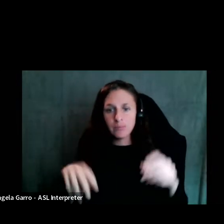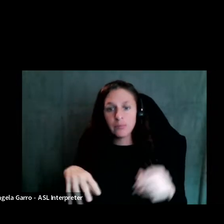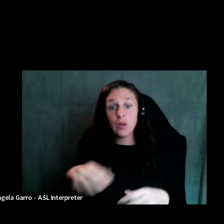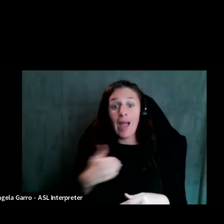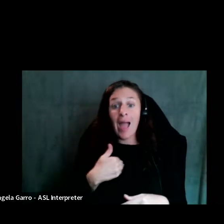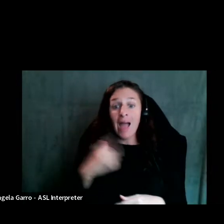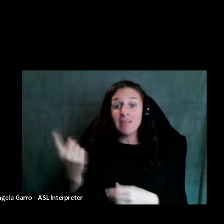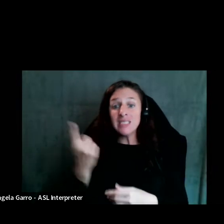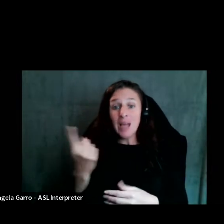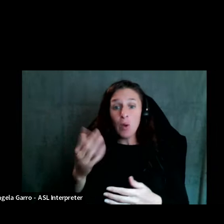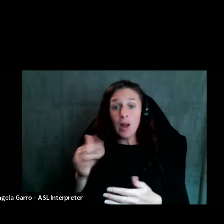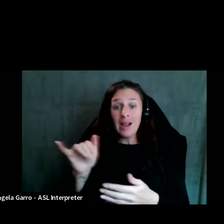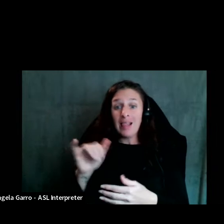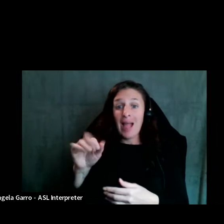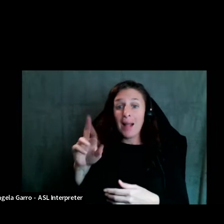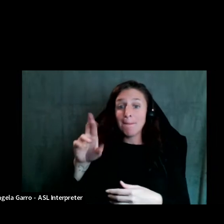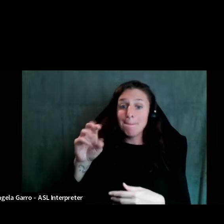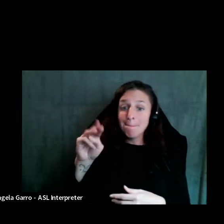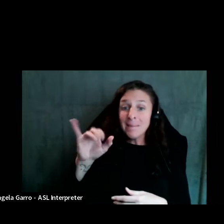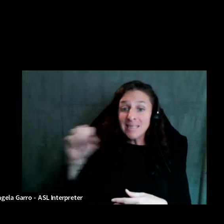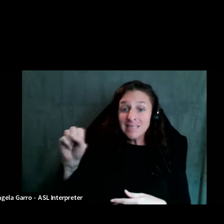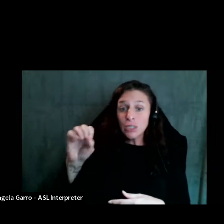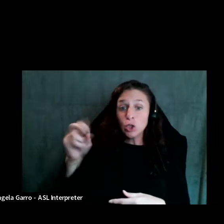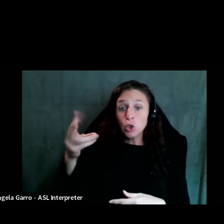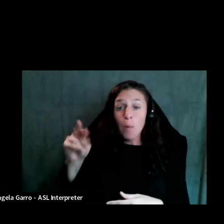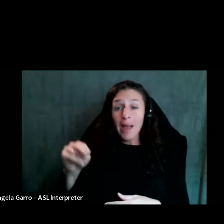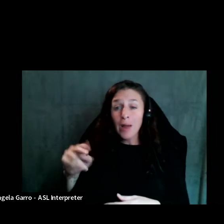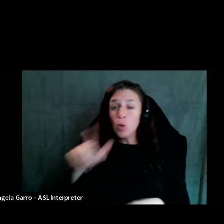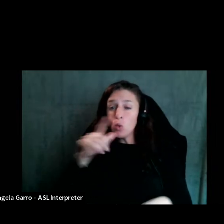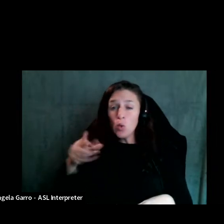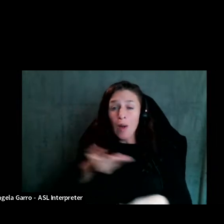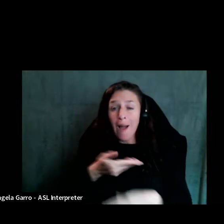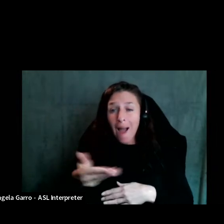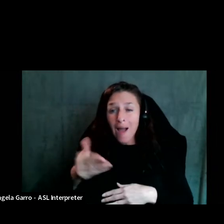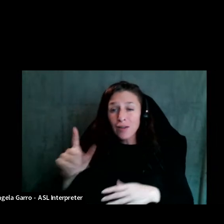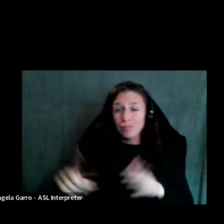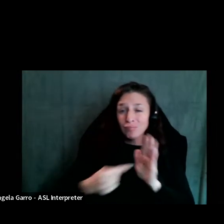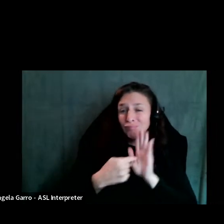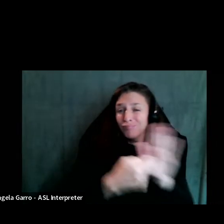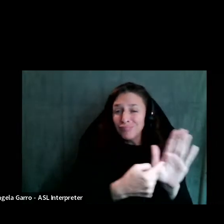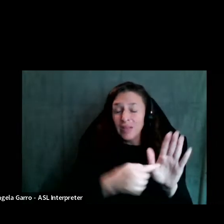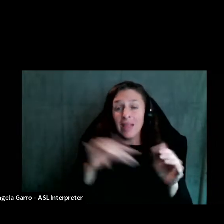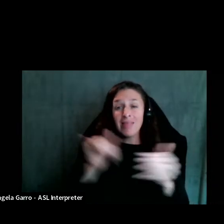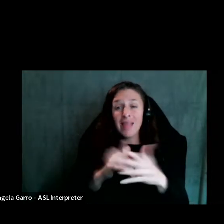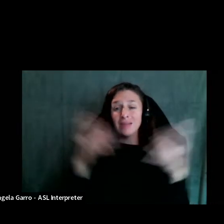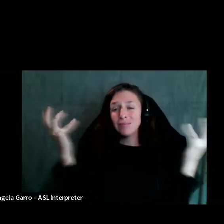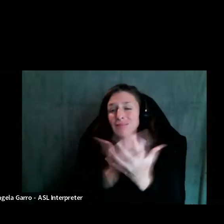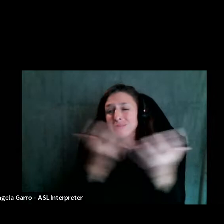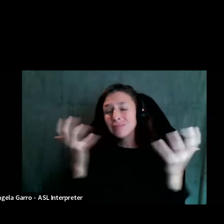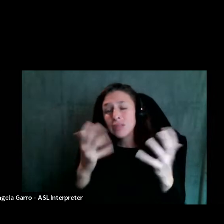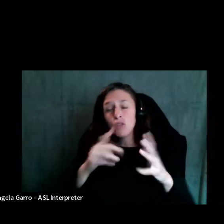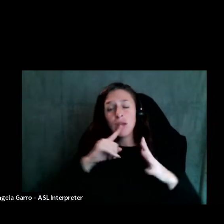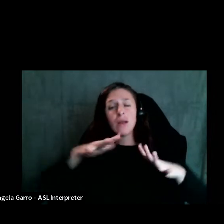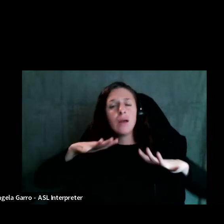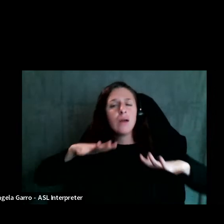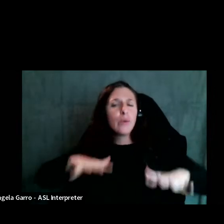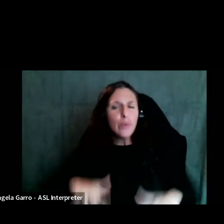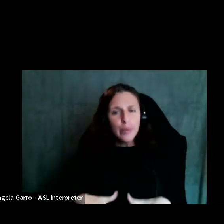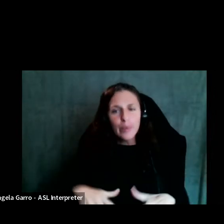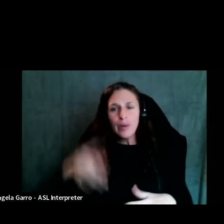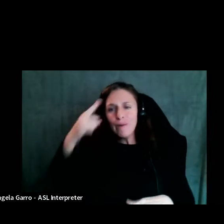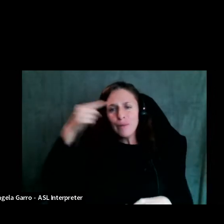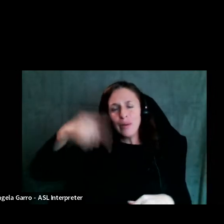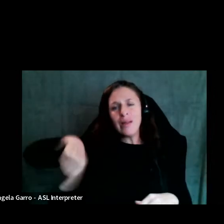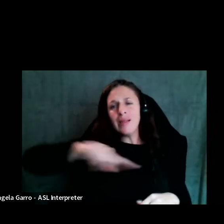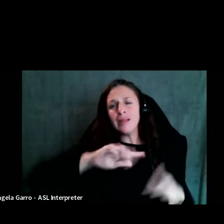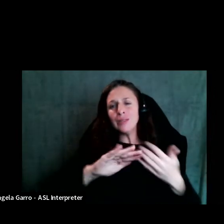present and hired by this district as a teacher, this is a humongous relief for this community.